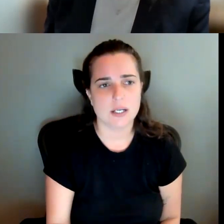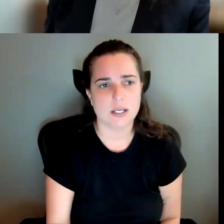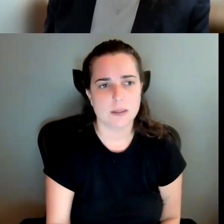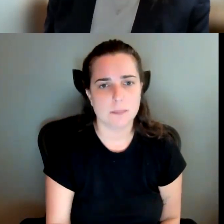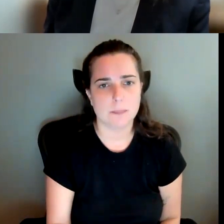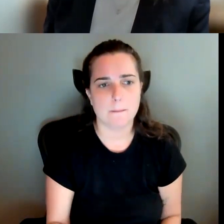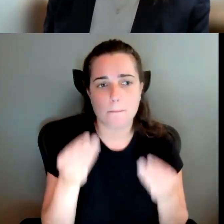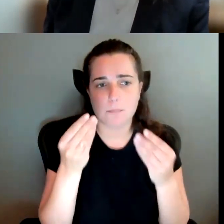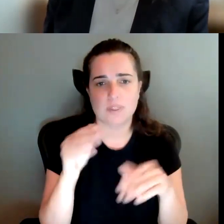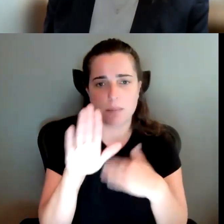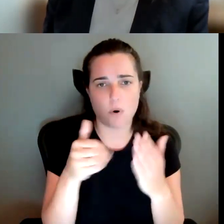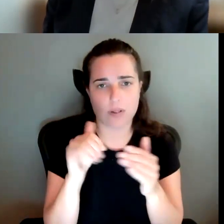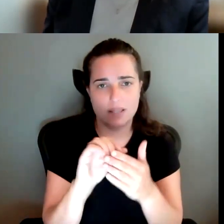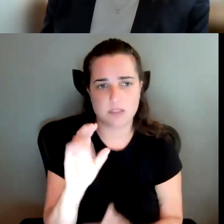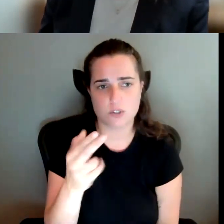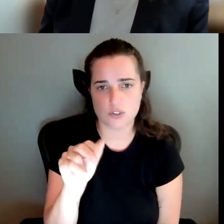chat,